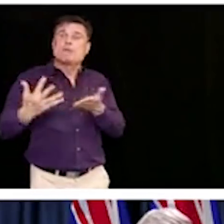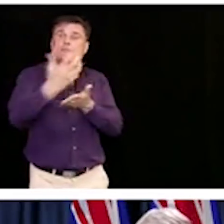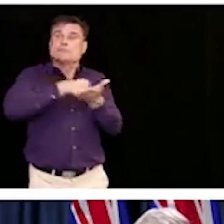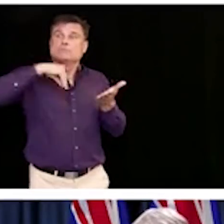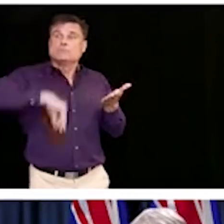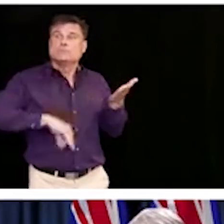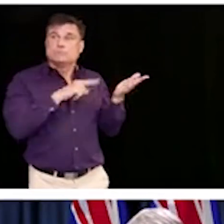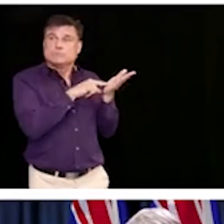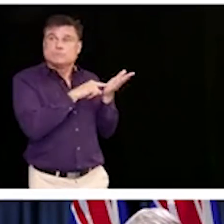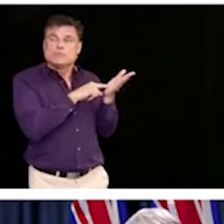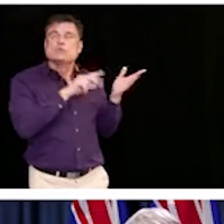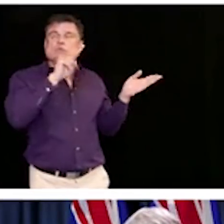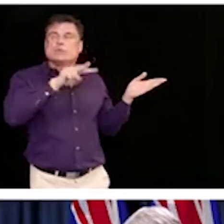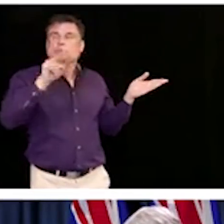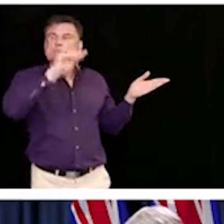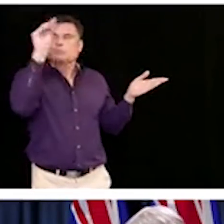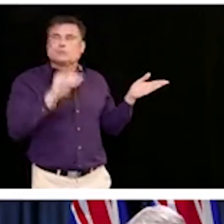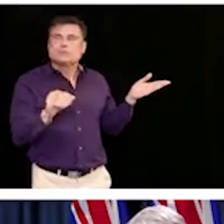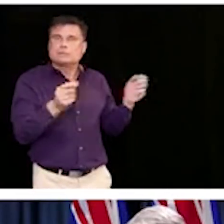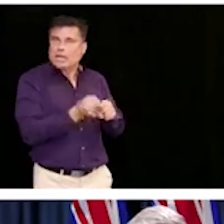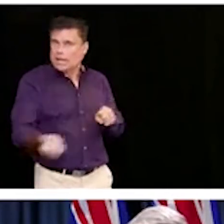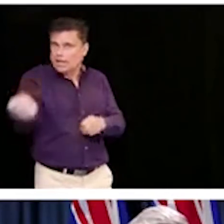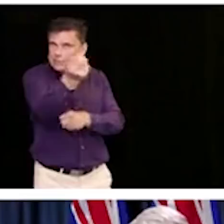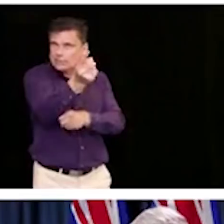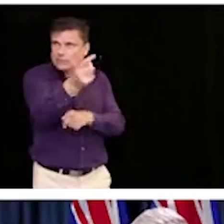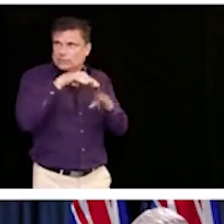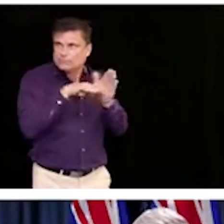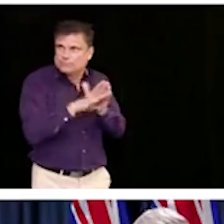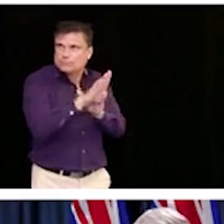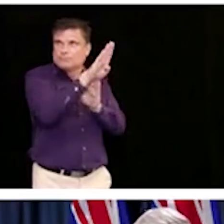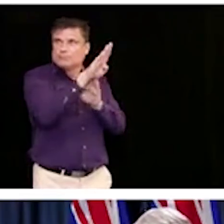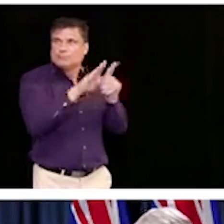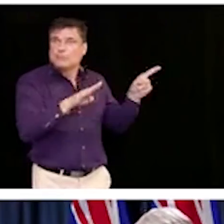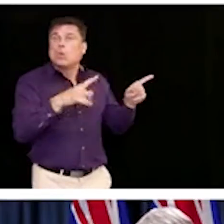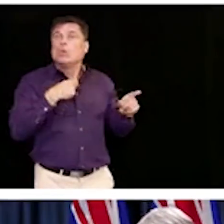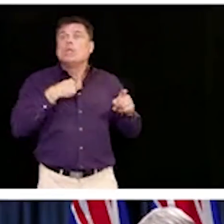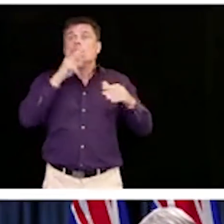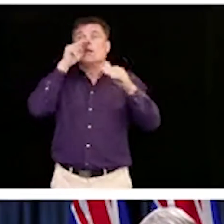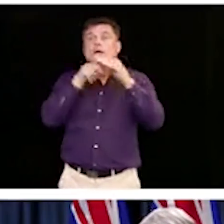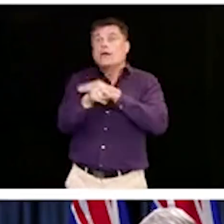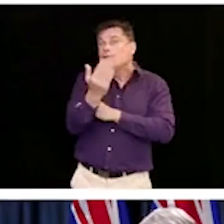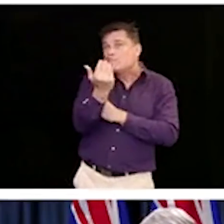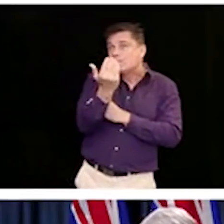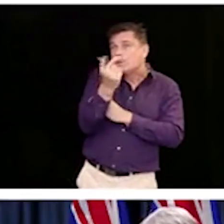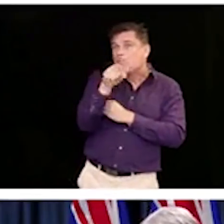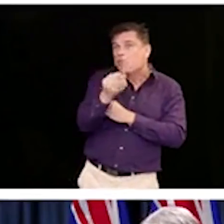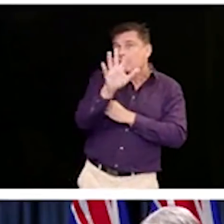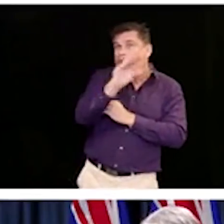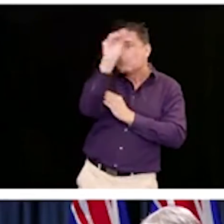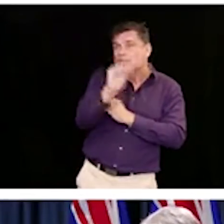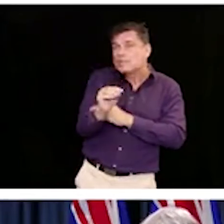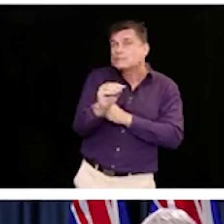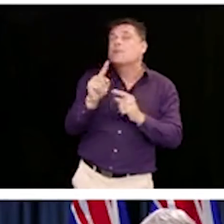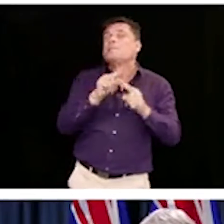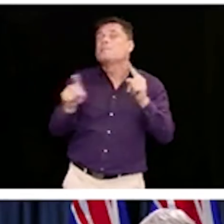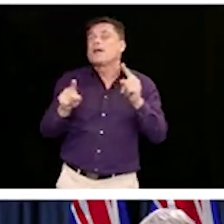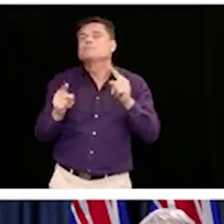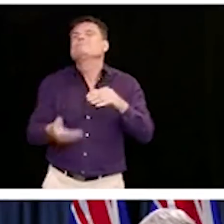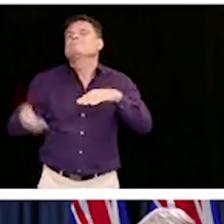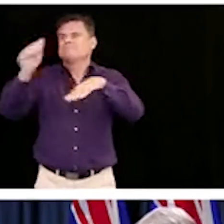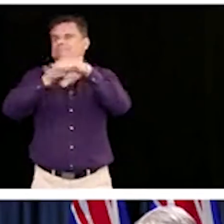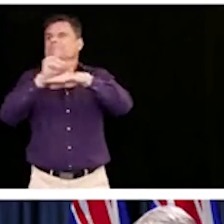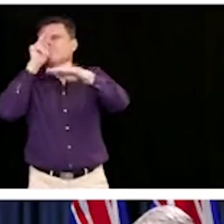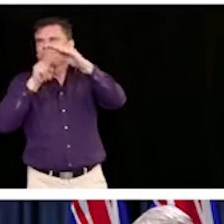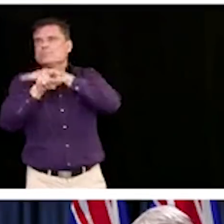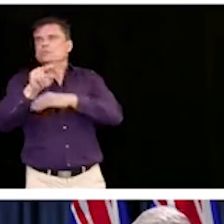in 2021. This increase from 15.5% that was forecast in 2020, again, is due to higher debt